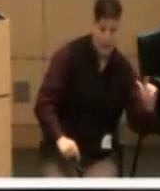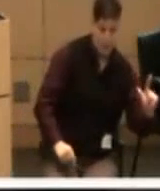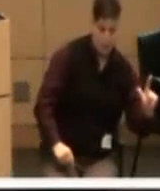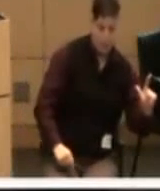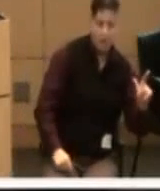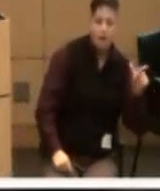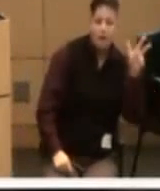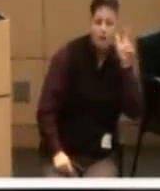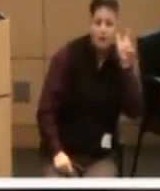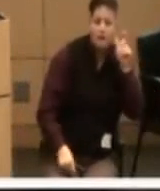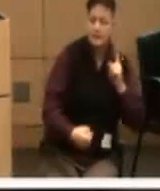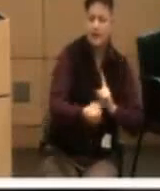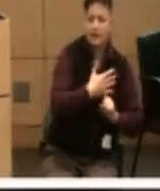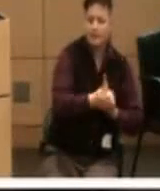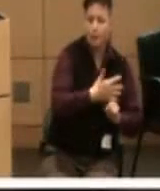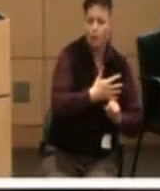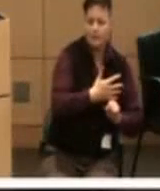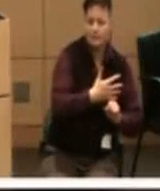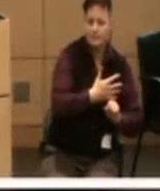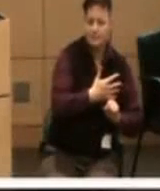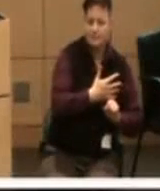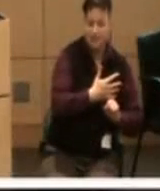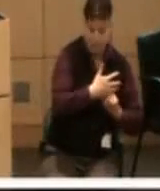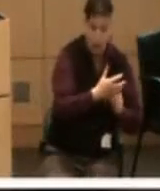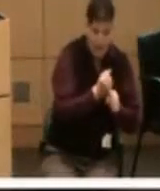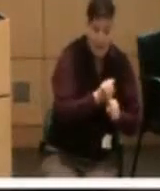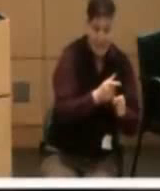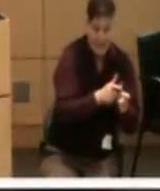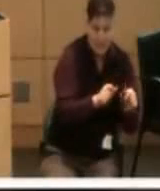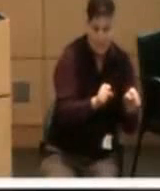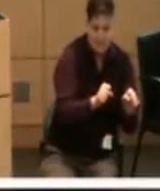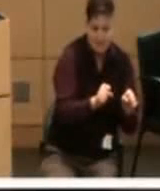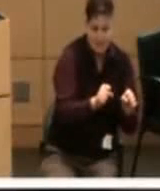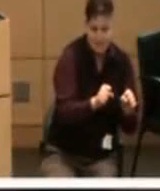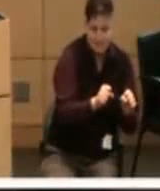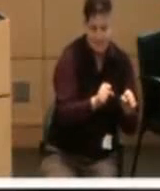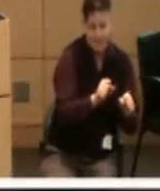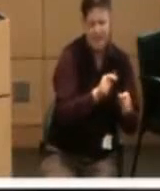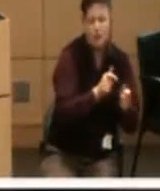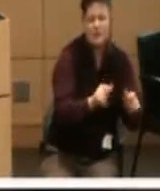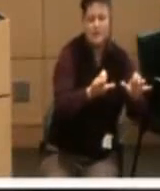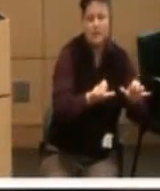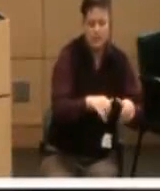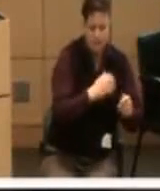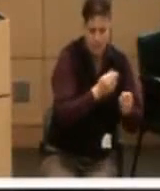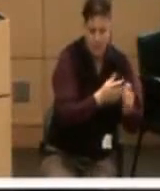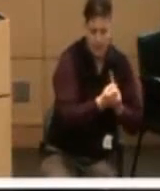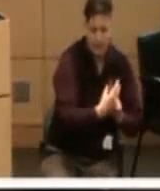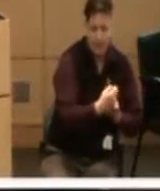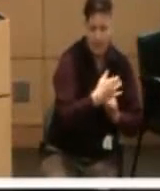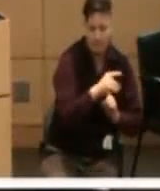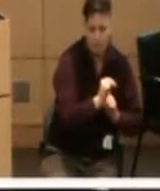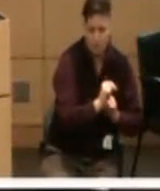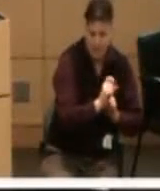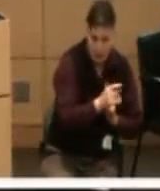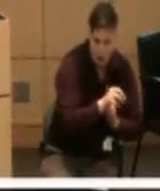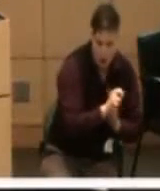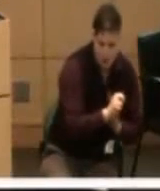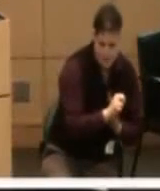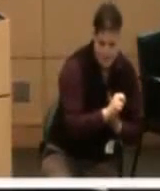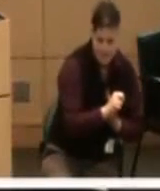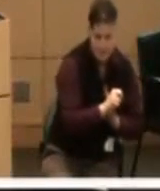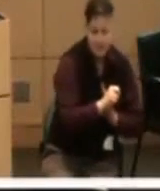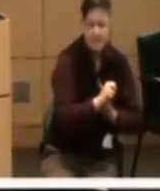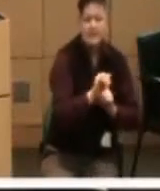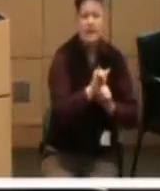any acoustic input. So I think just like kids with amblyopia,